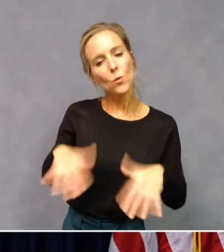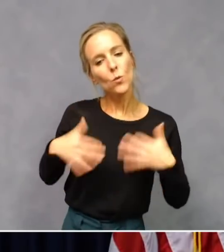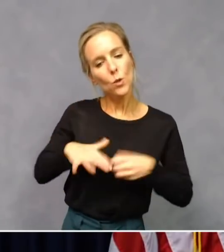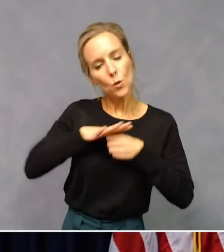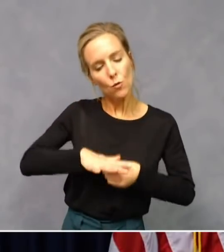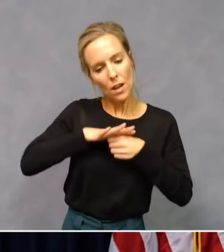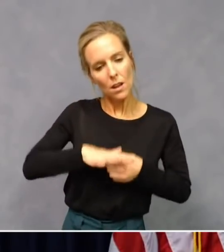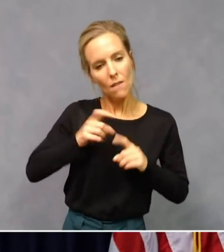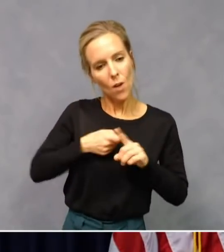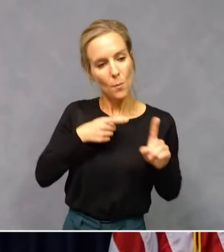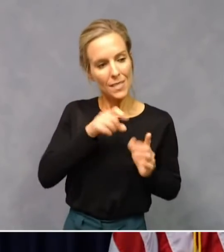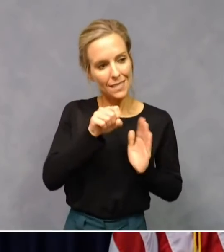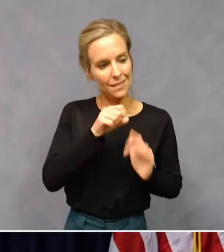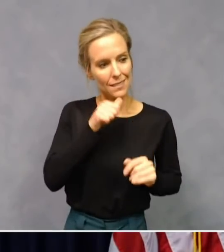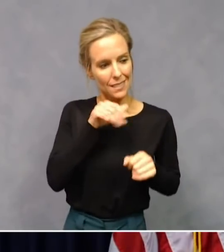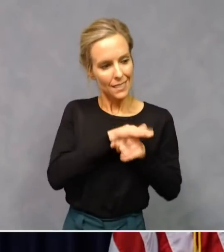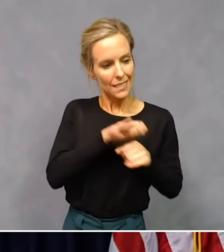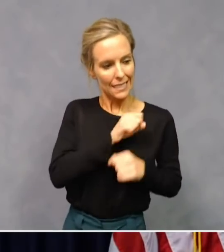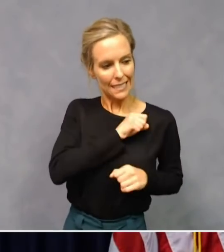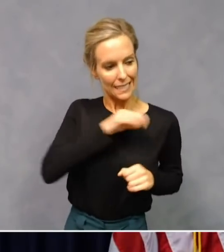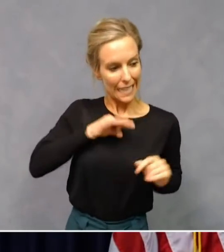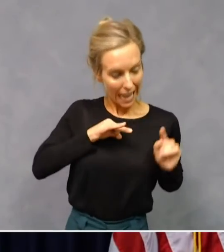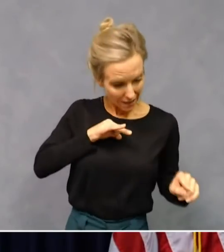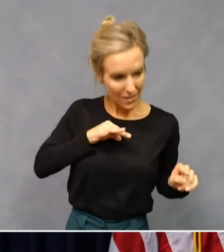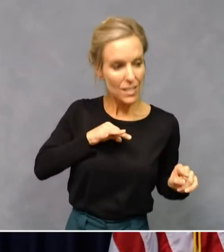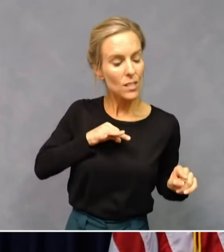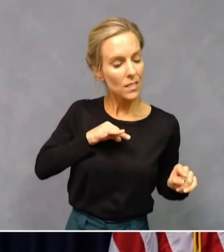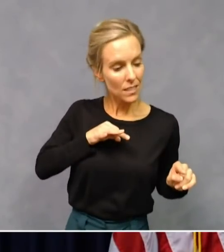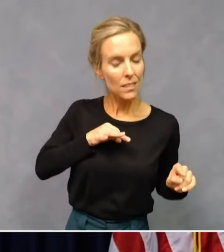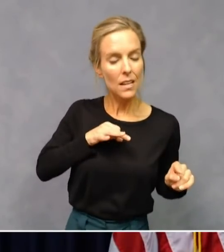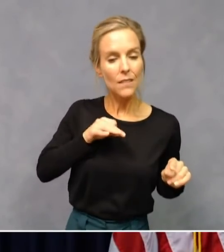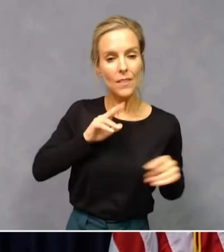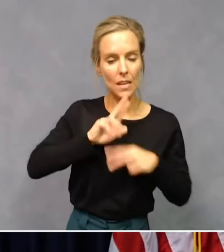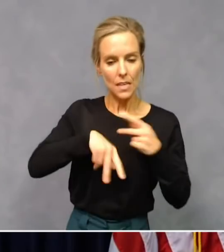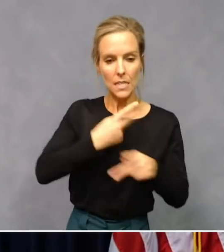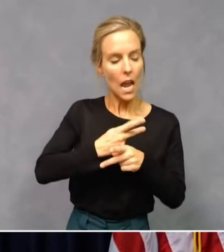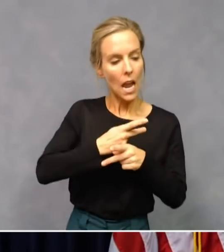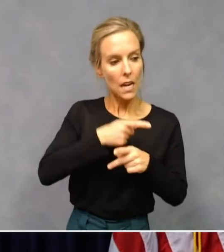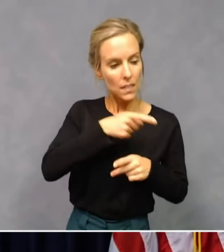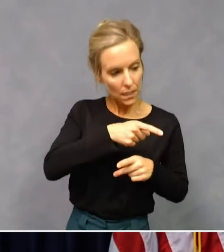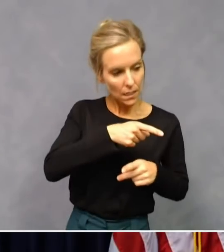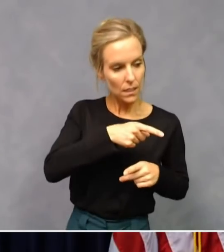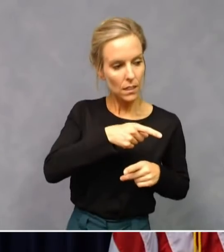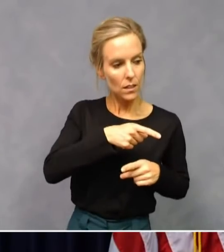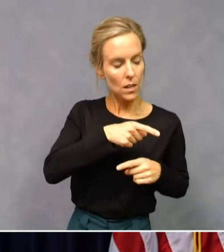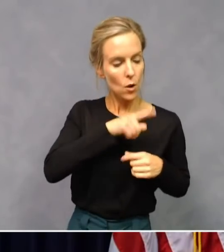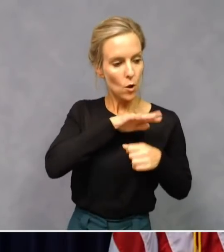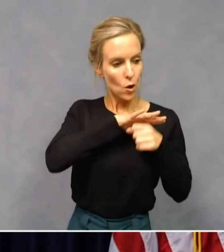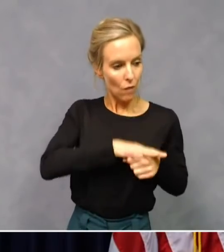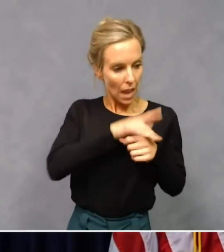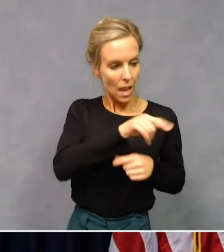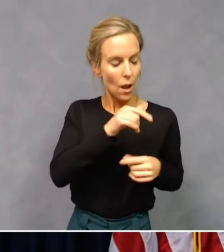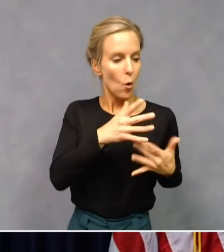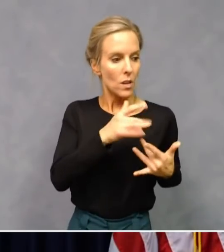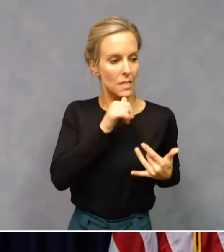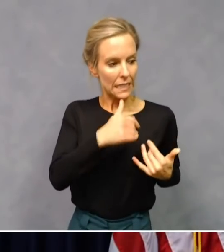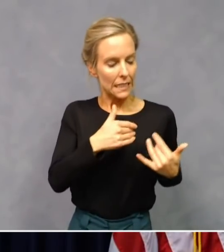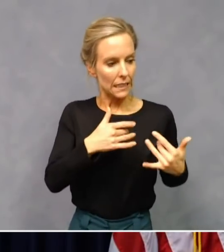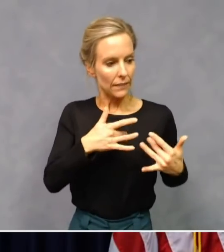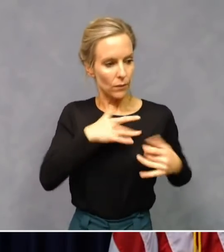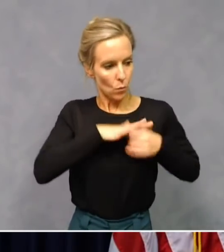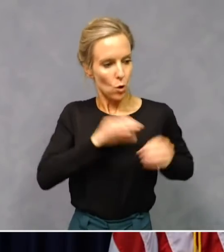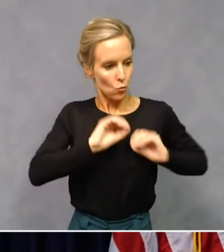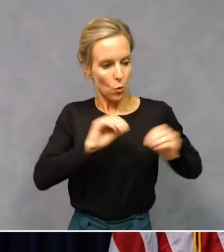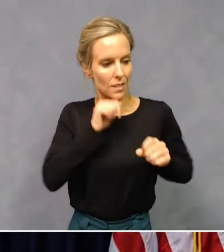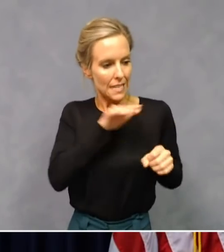staffing, and even with that particular type of strain, as opposed to strain on beds, has it popped into your brain